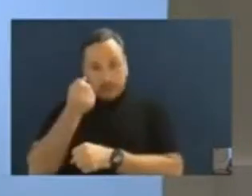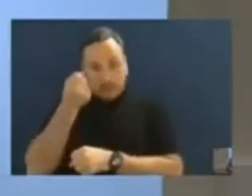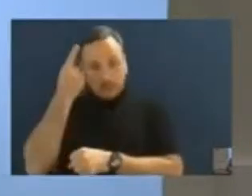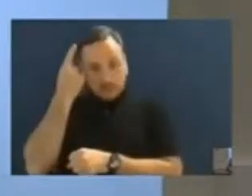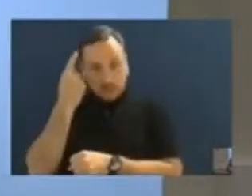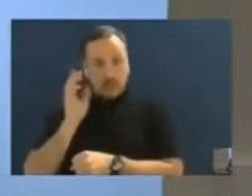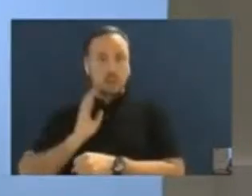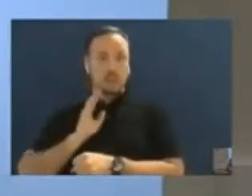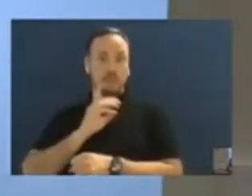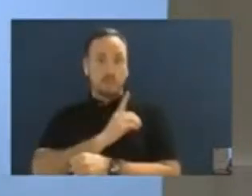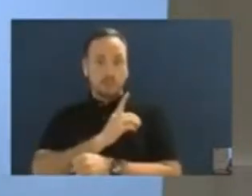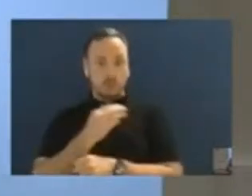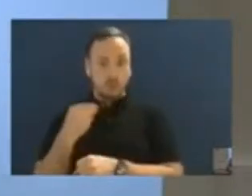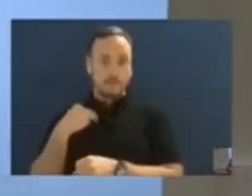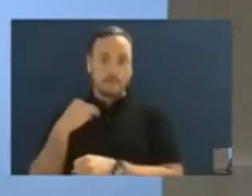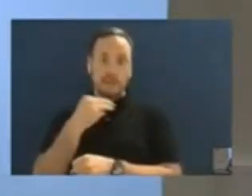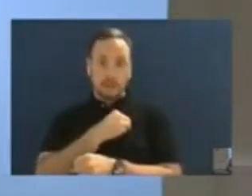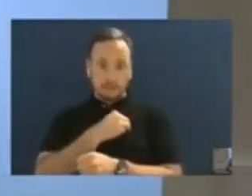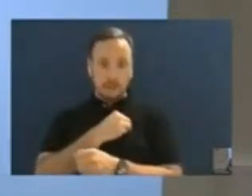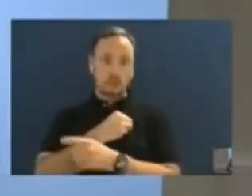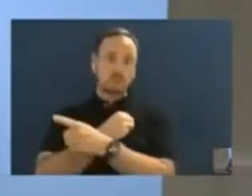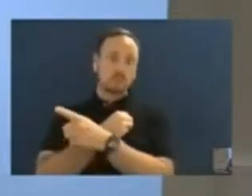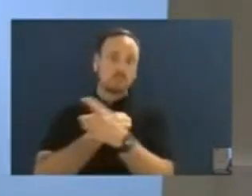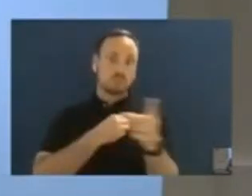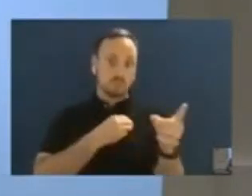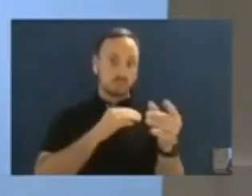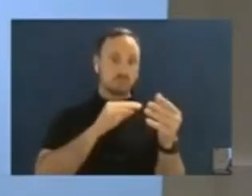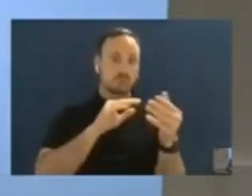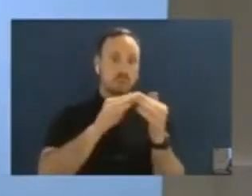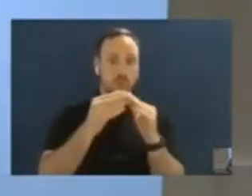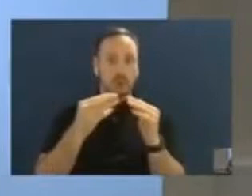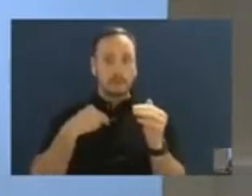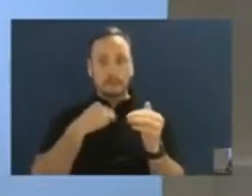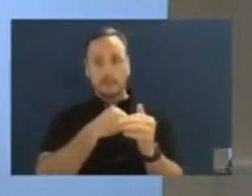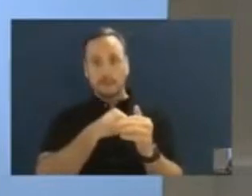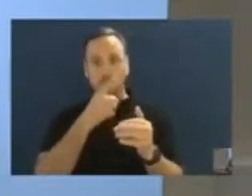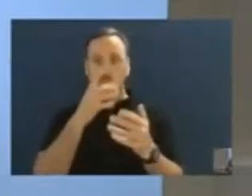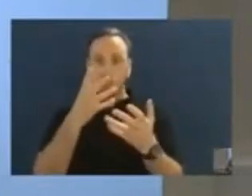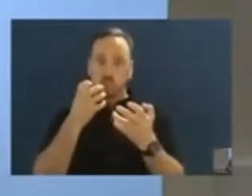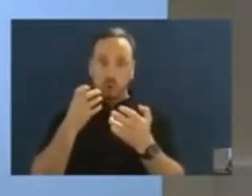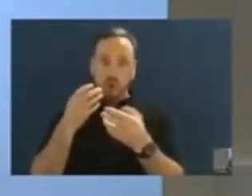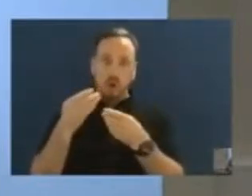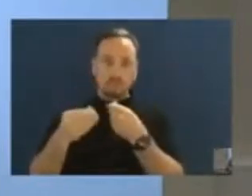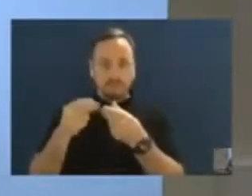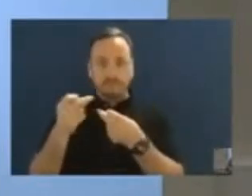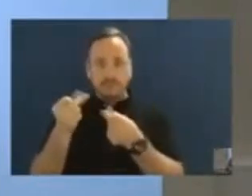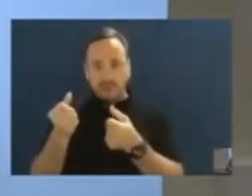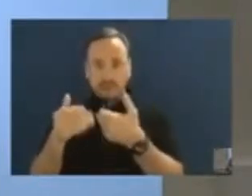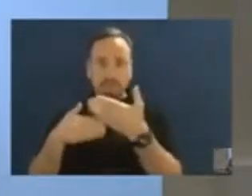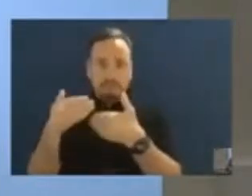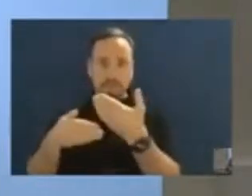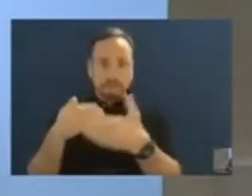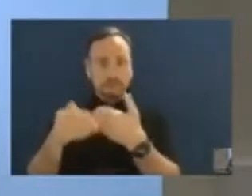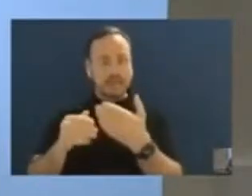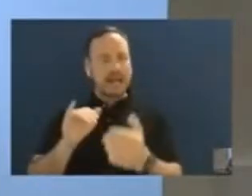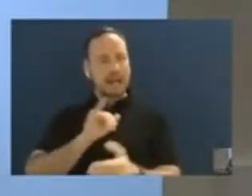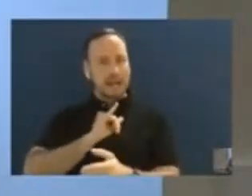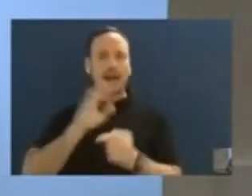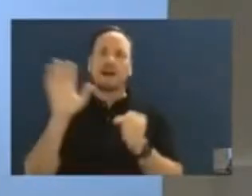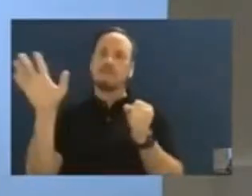of our public who want us to move with greater speed. I completely get it. There are